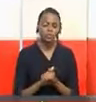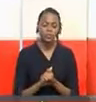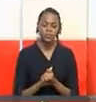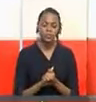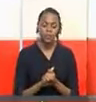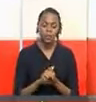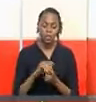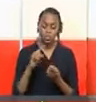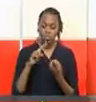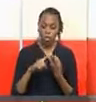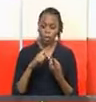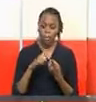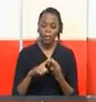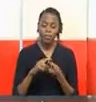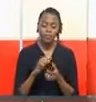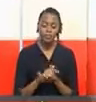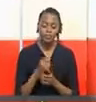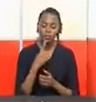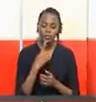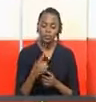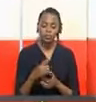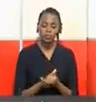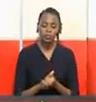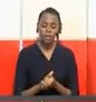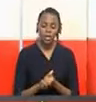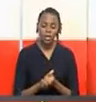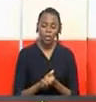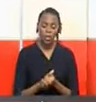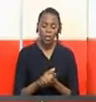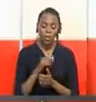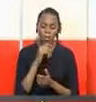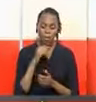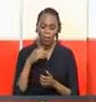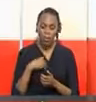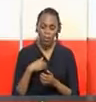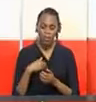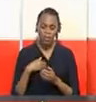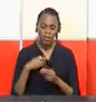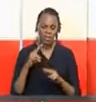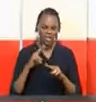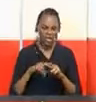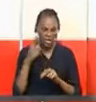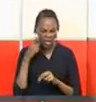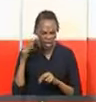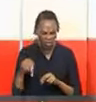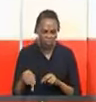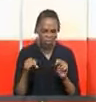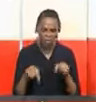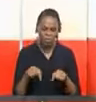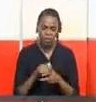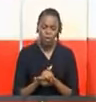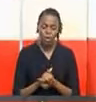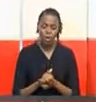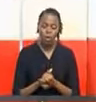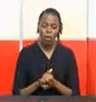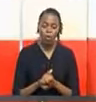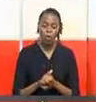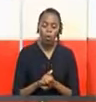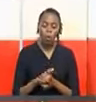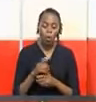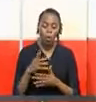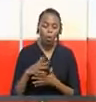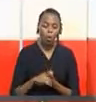The first is that even though my dad is physically not here anymore, his legacy will live